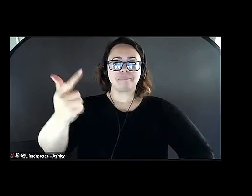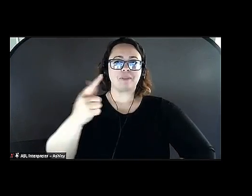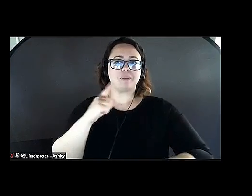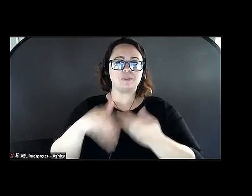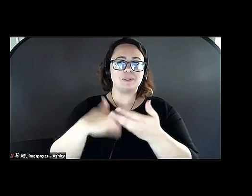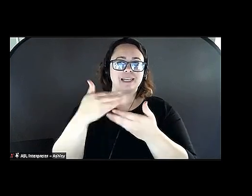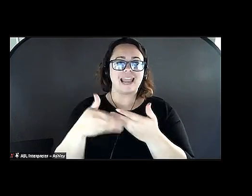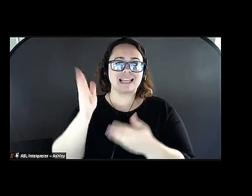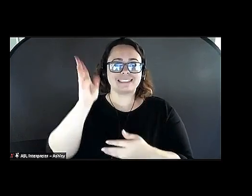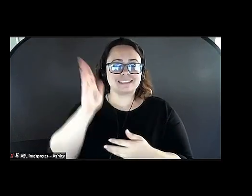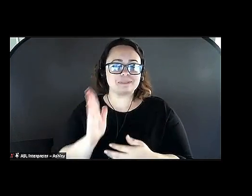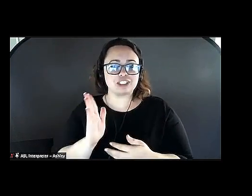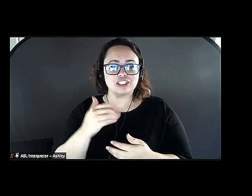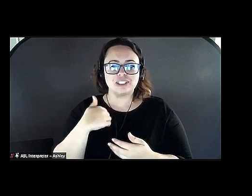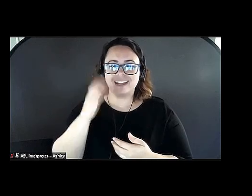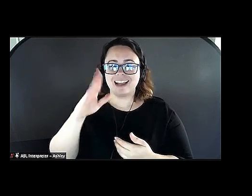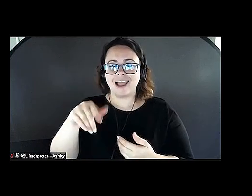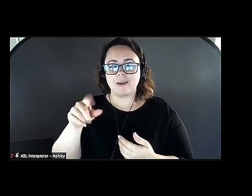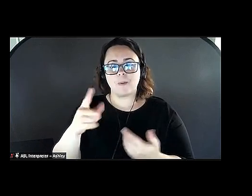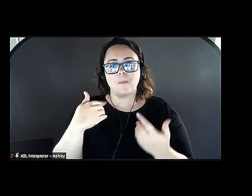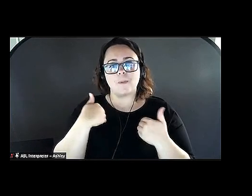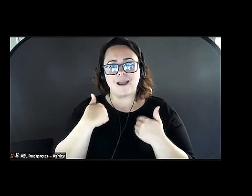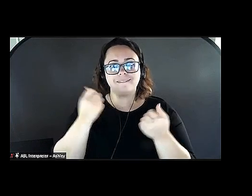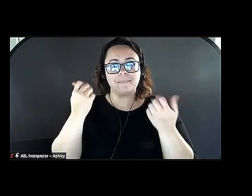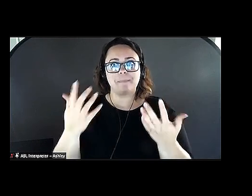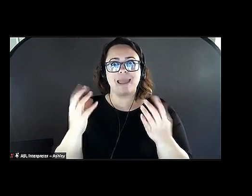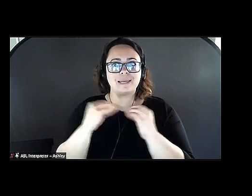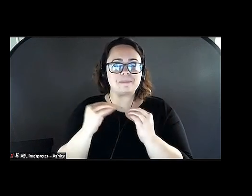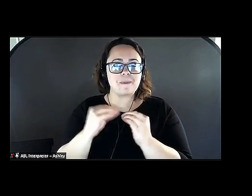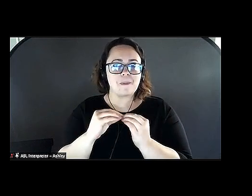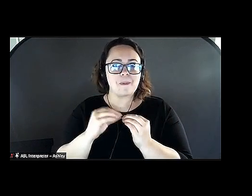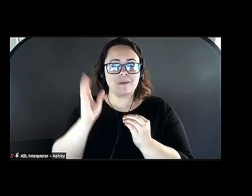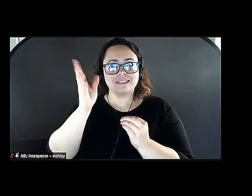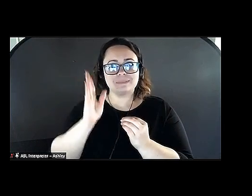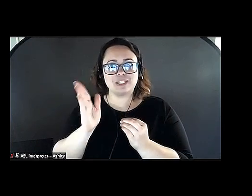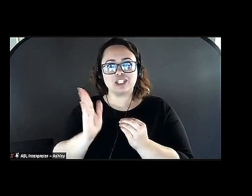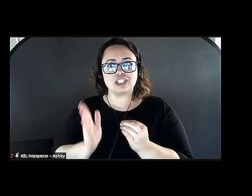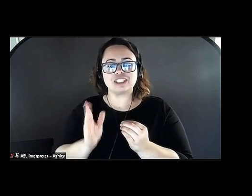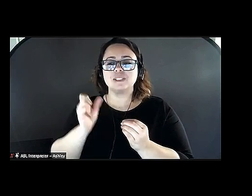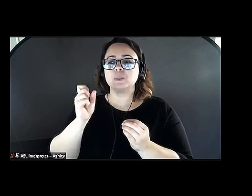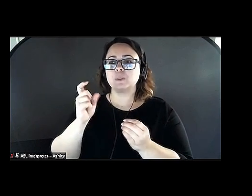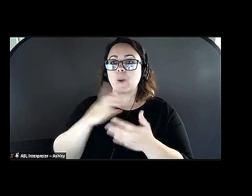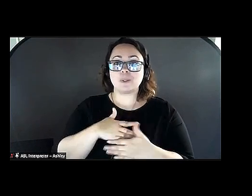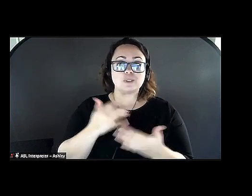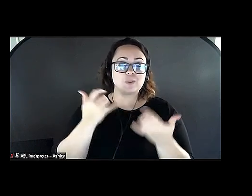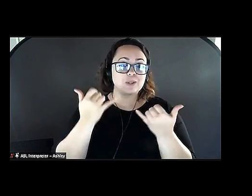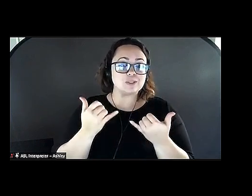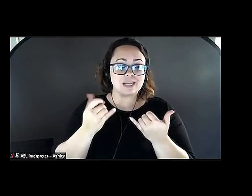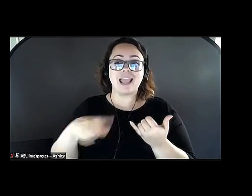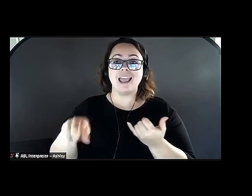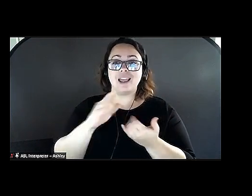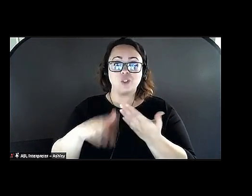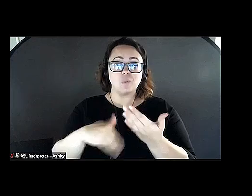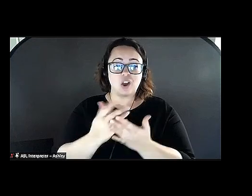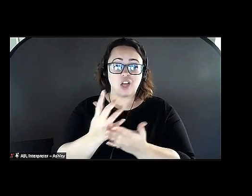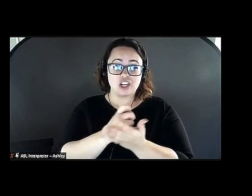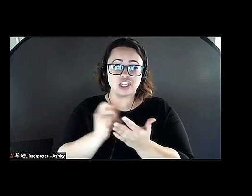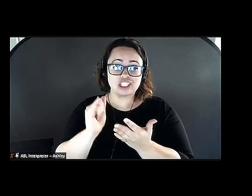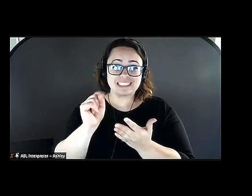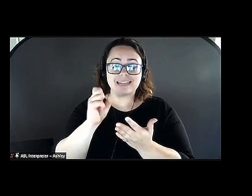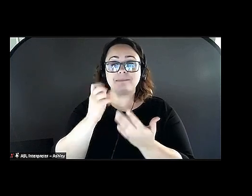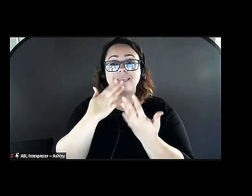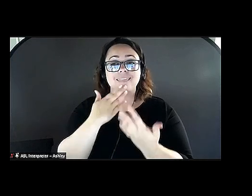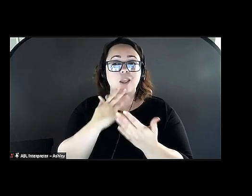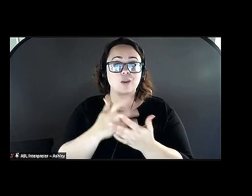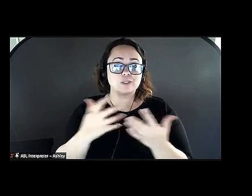speaker, and I know you have many more to come, and enjoy today. You've all earned it, and thank you so